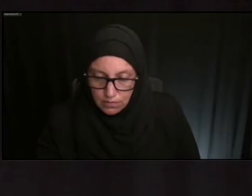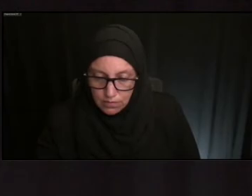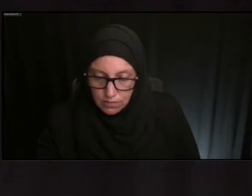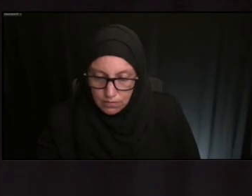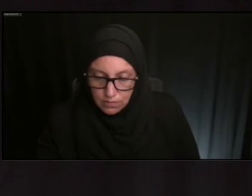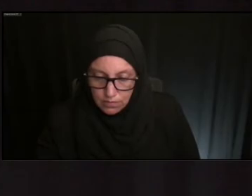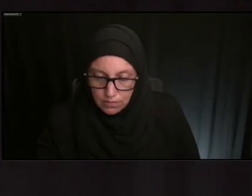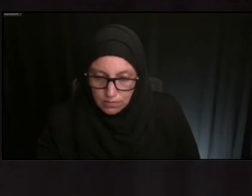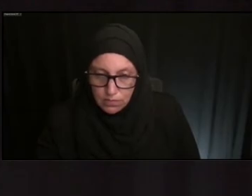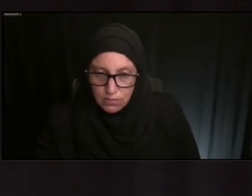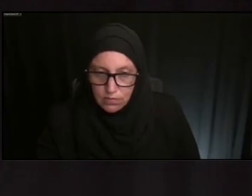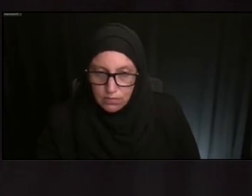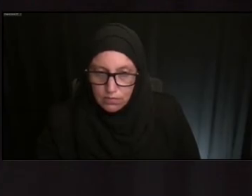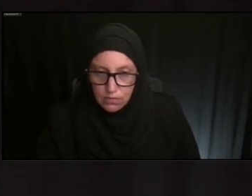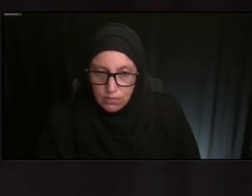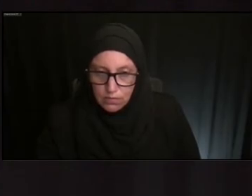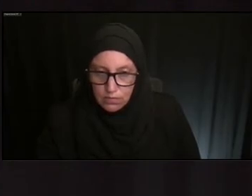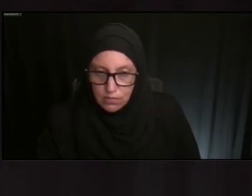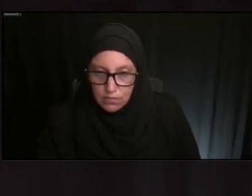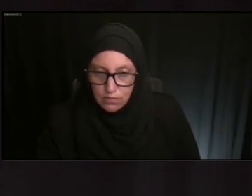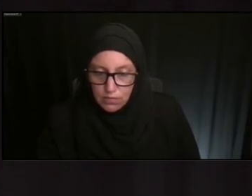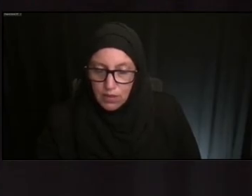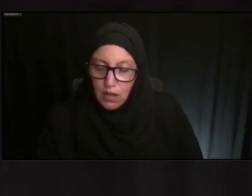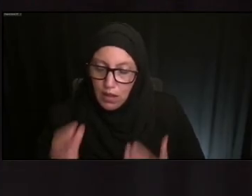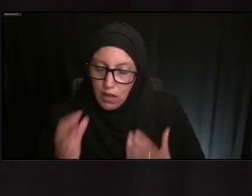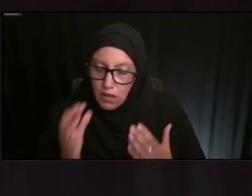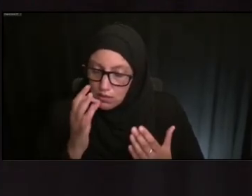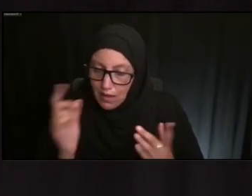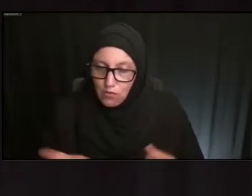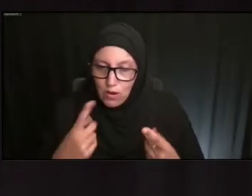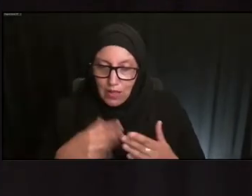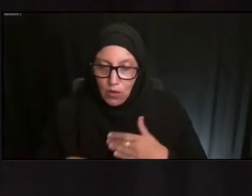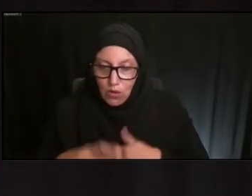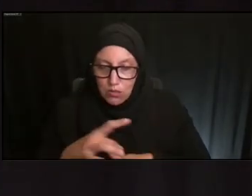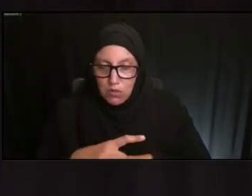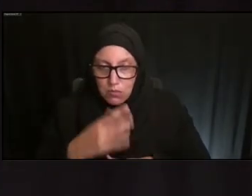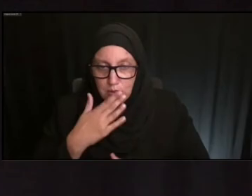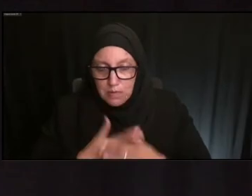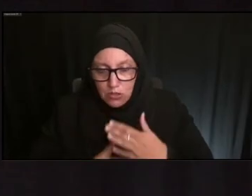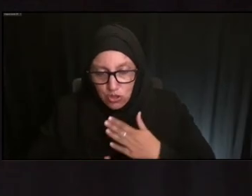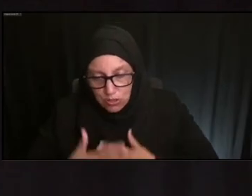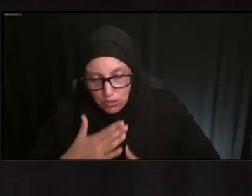Marza, or patients, they are in the hospital, in the house, or wherever they